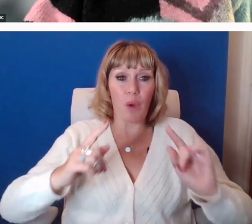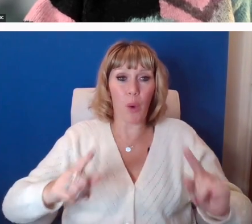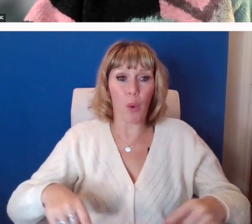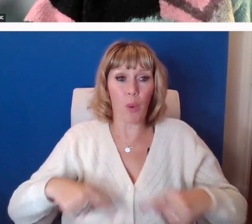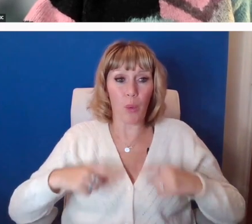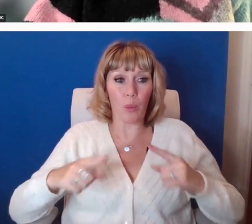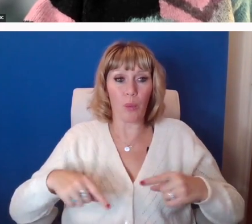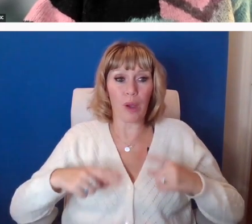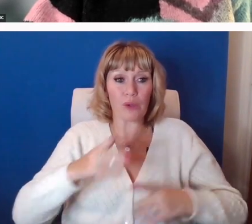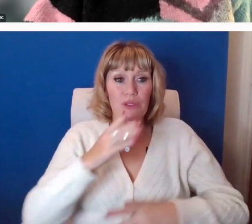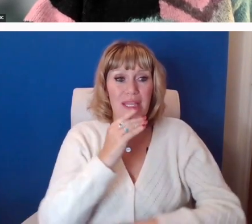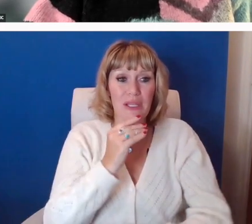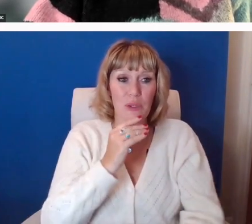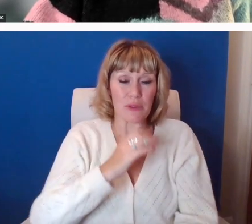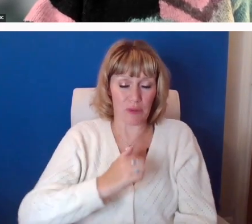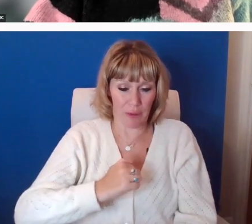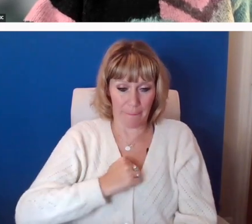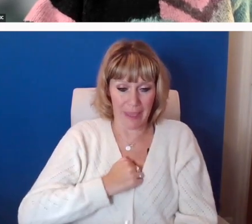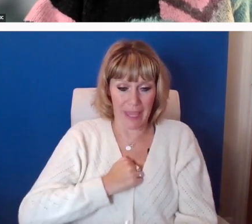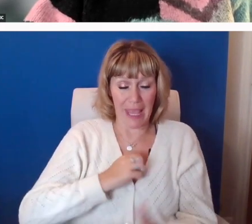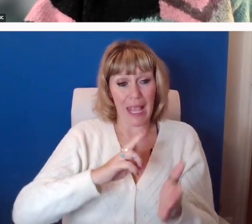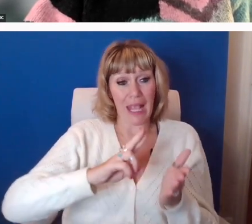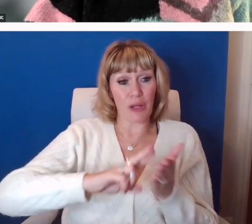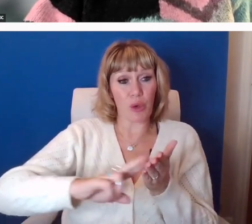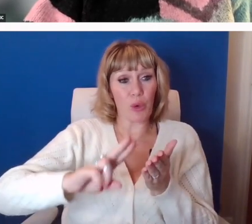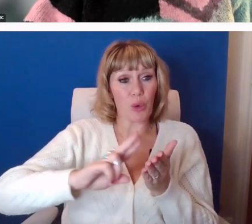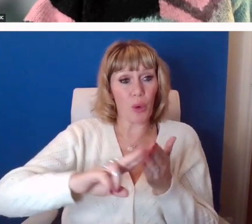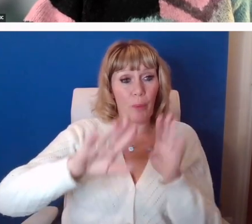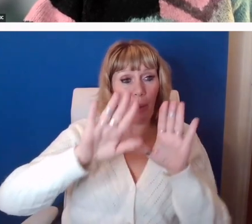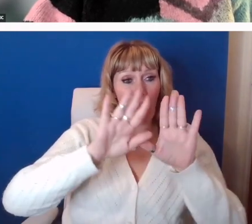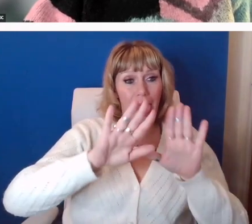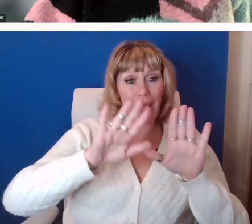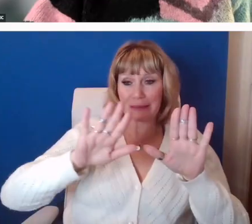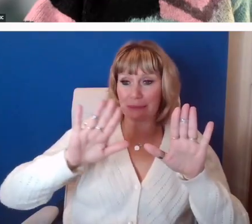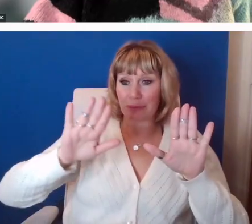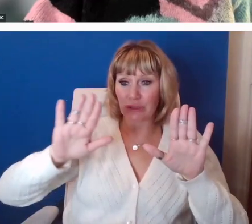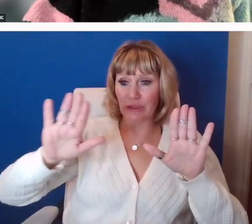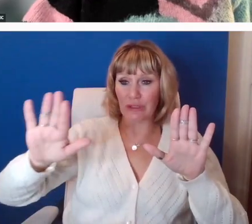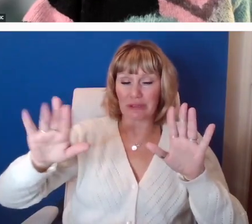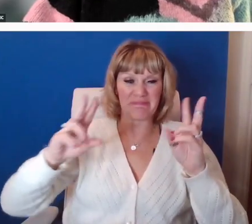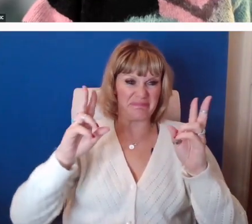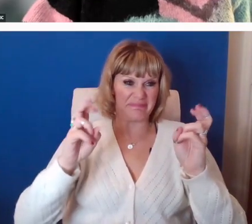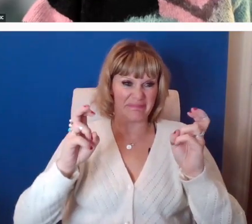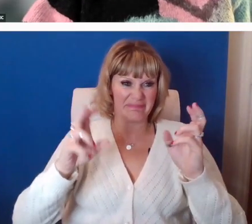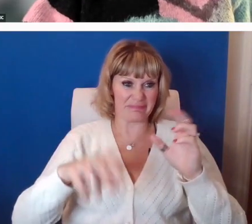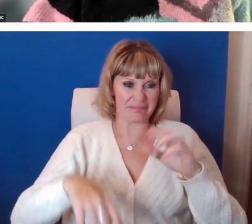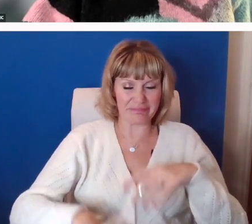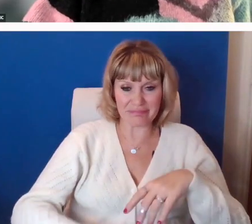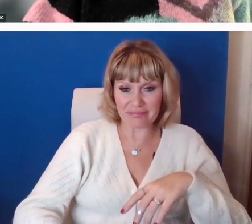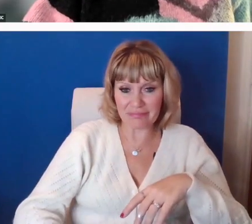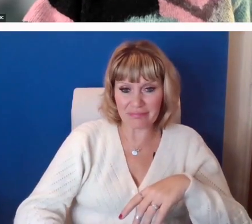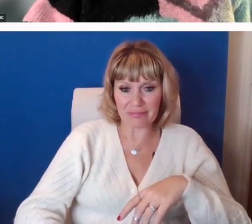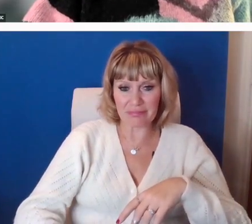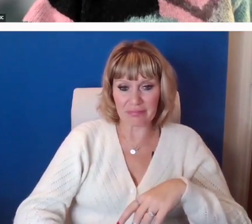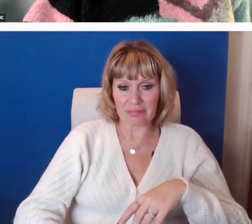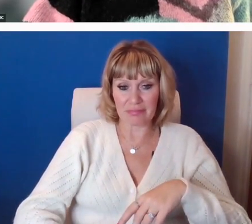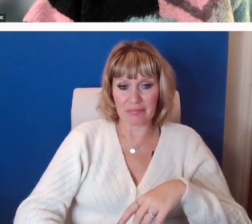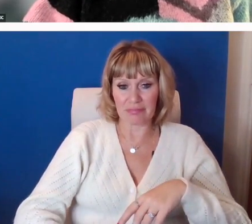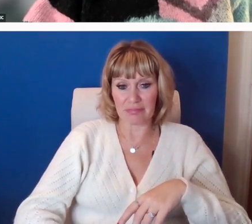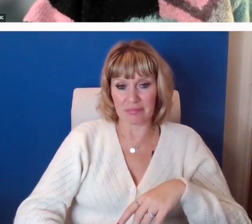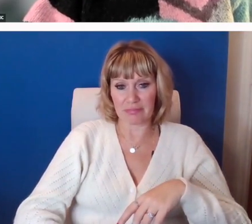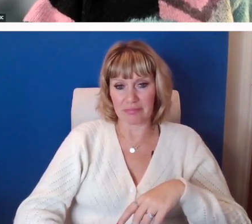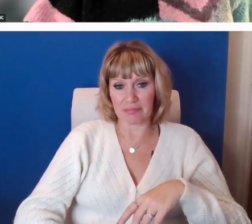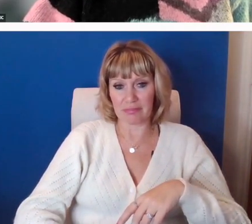me, in a standard exhibition. So oh, there we go. So I think that's a real kind